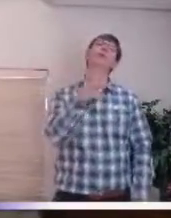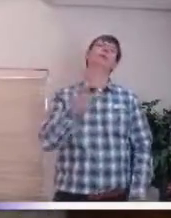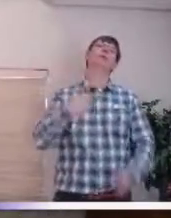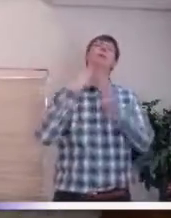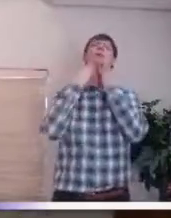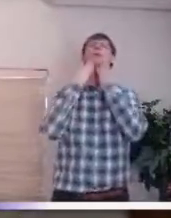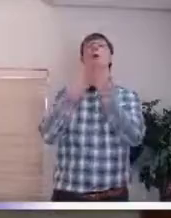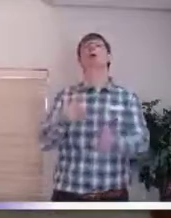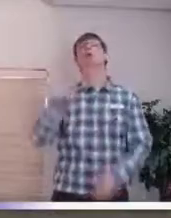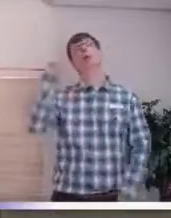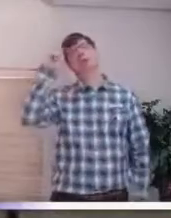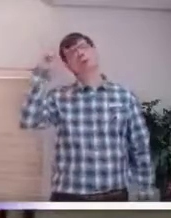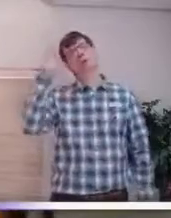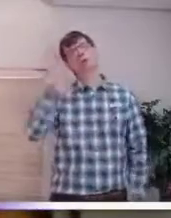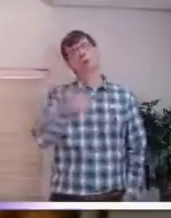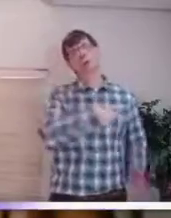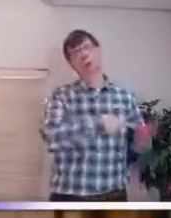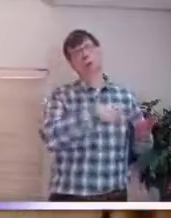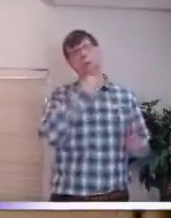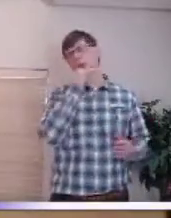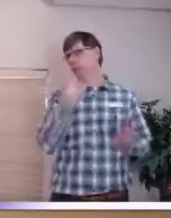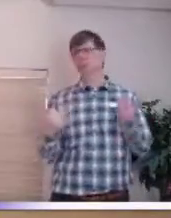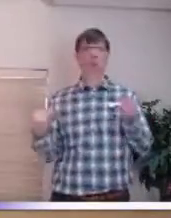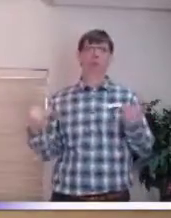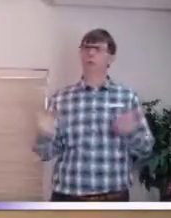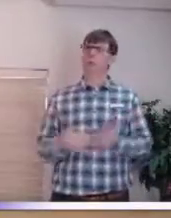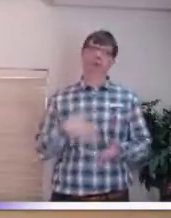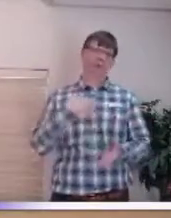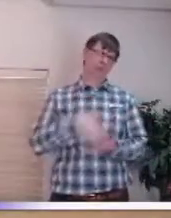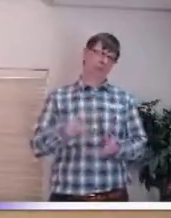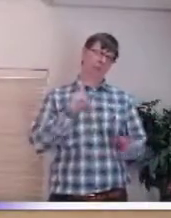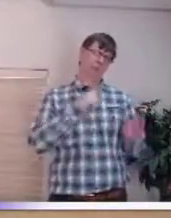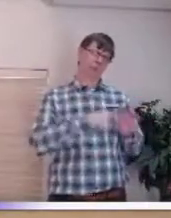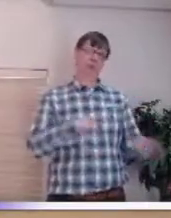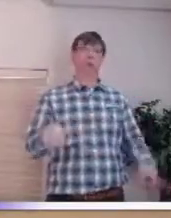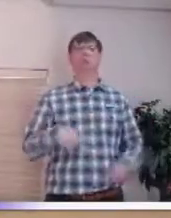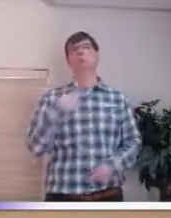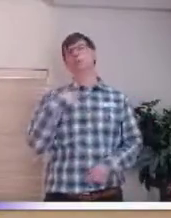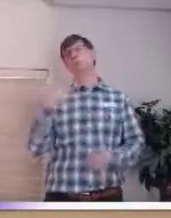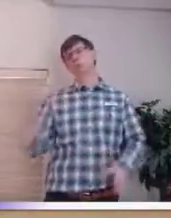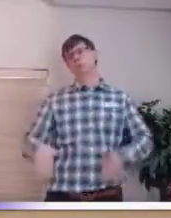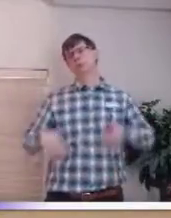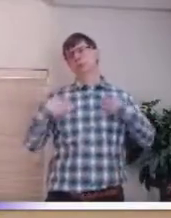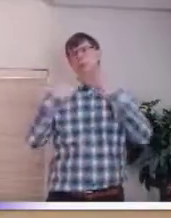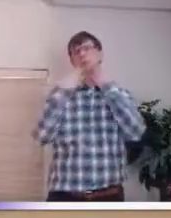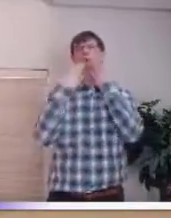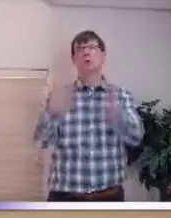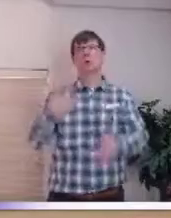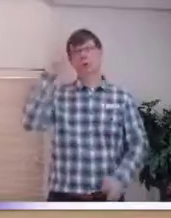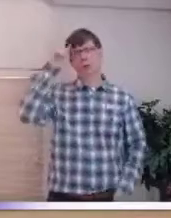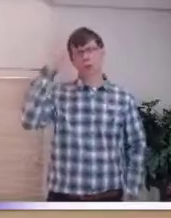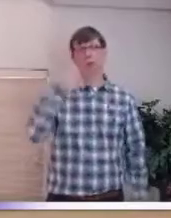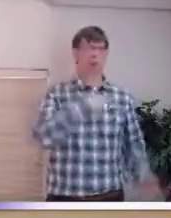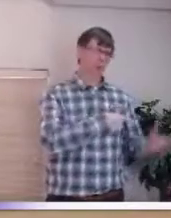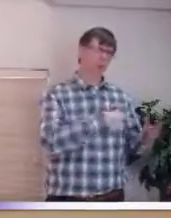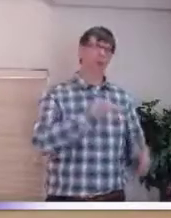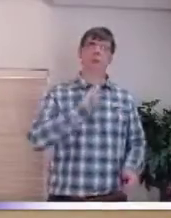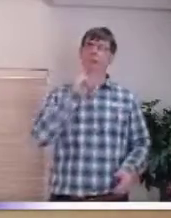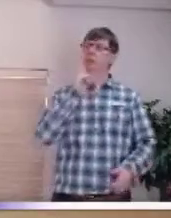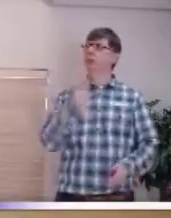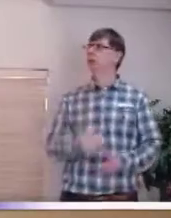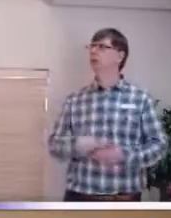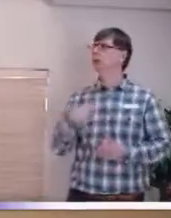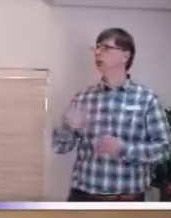them? Not because you wanted something from them, but because you were truly grateful for them. We have a